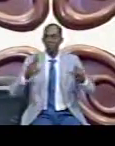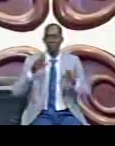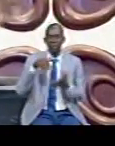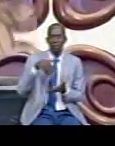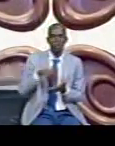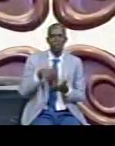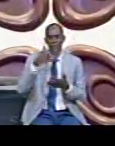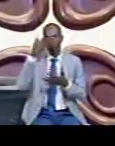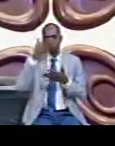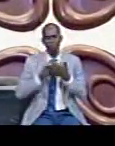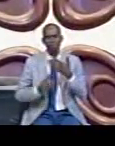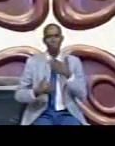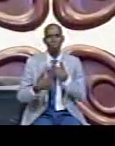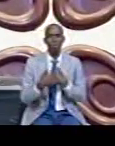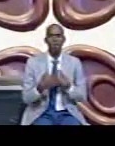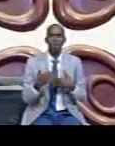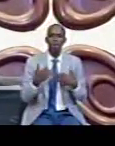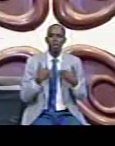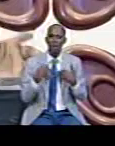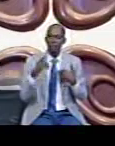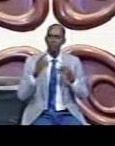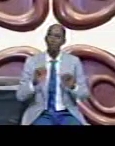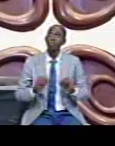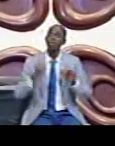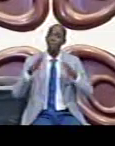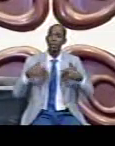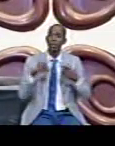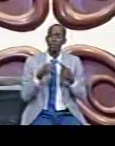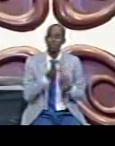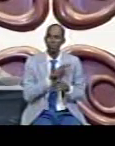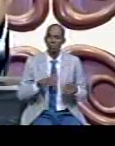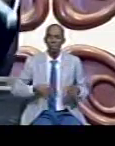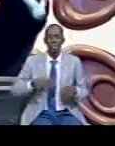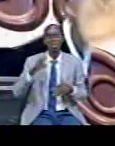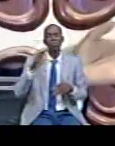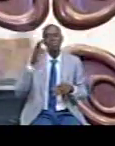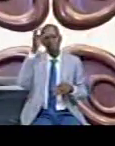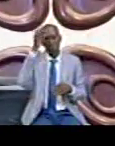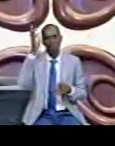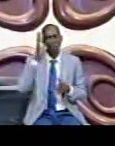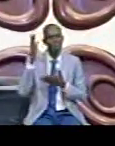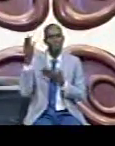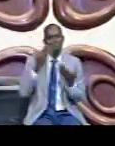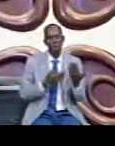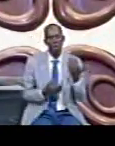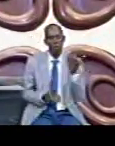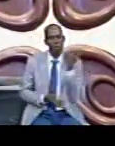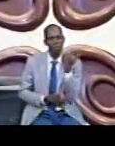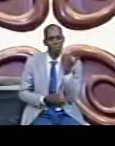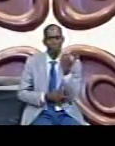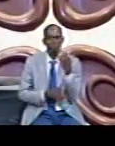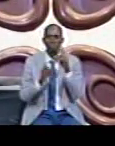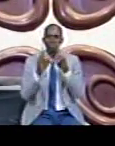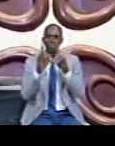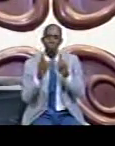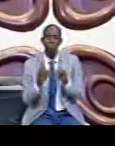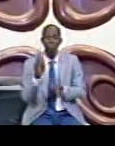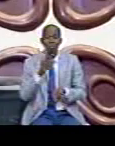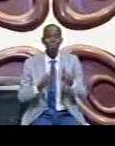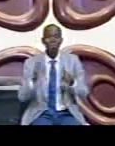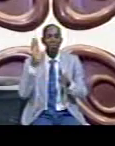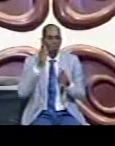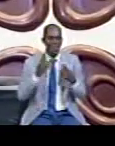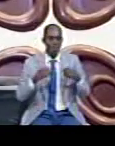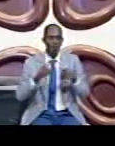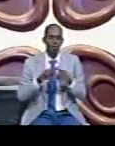you just given your life to Christ? Temptation will come. Trial will come. People will try to put